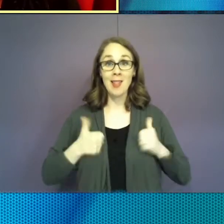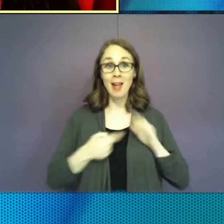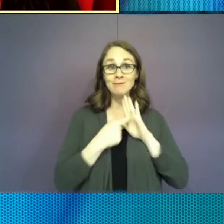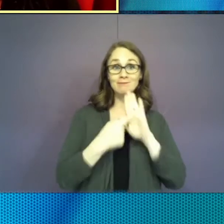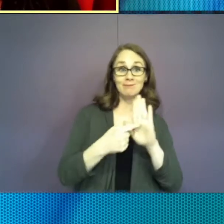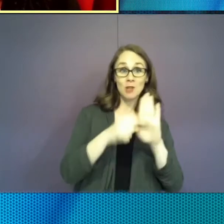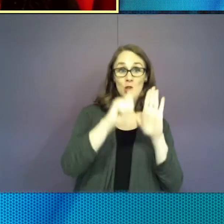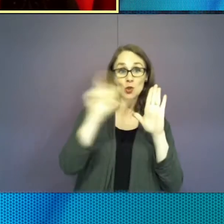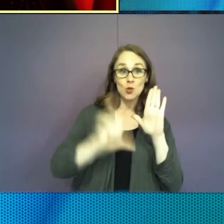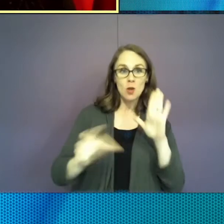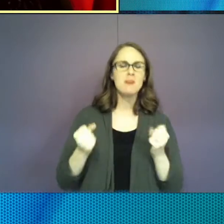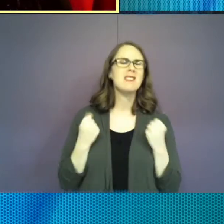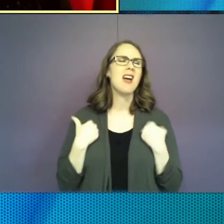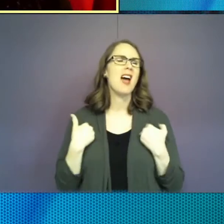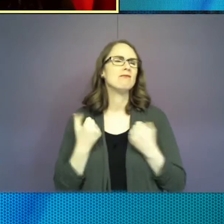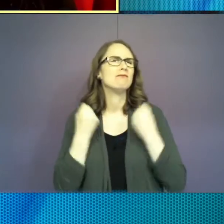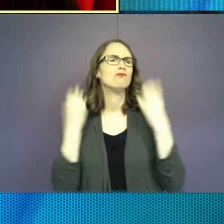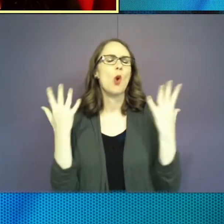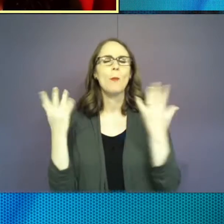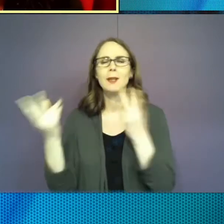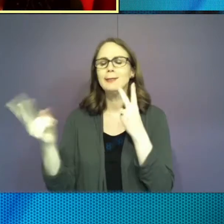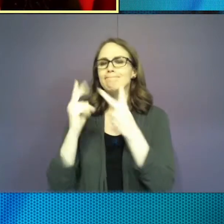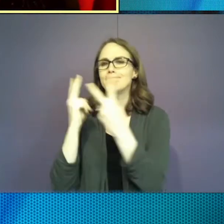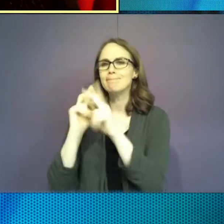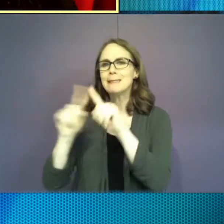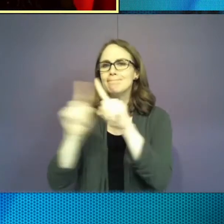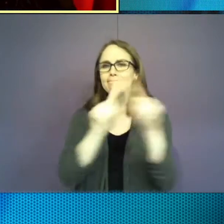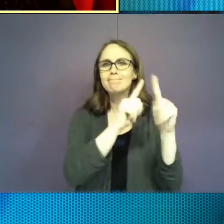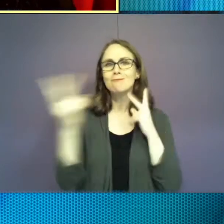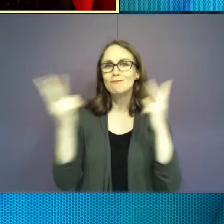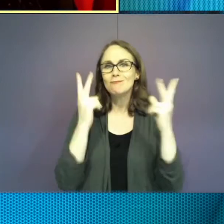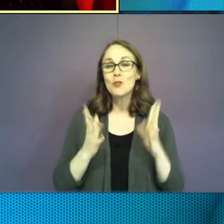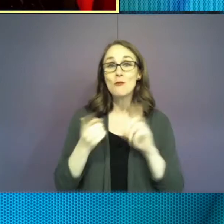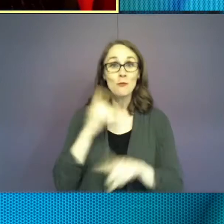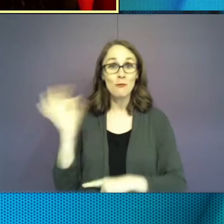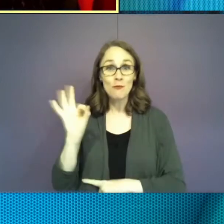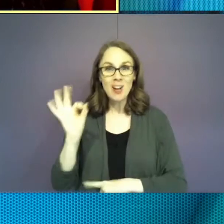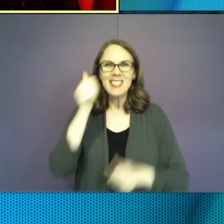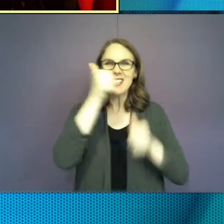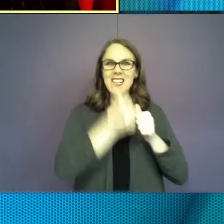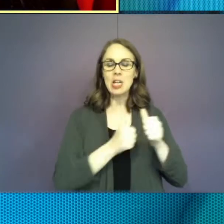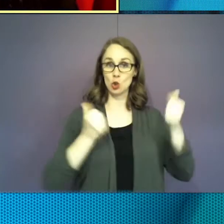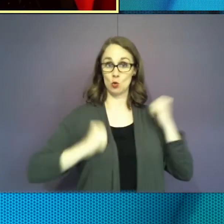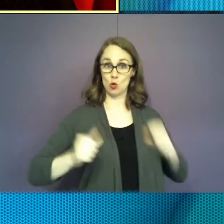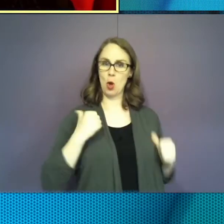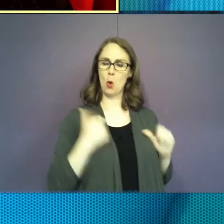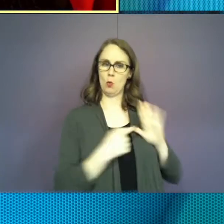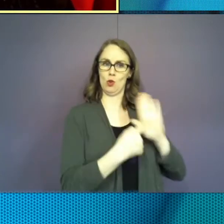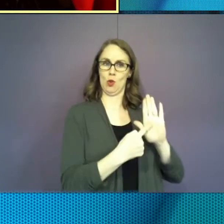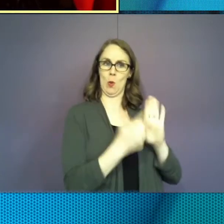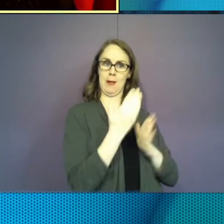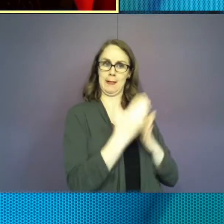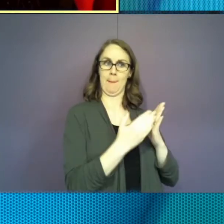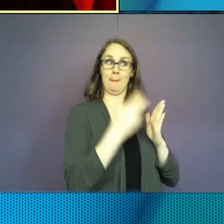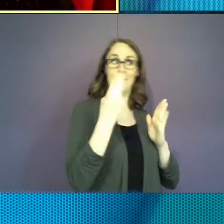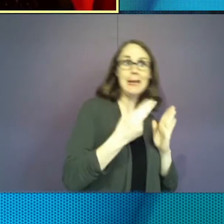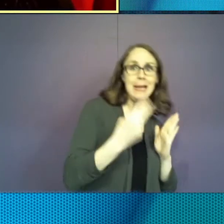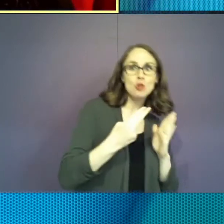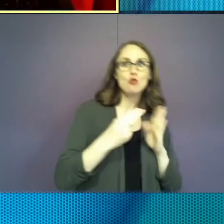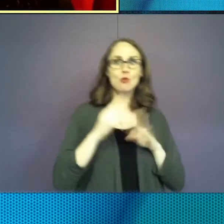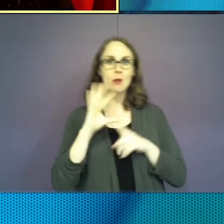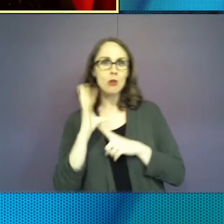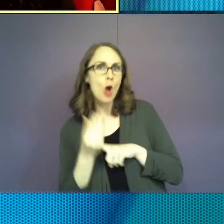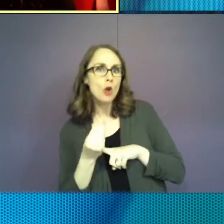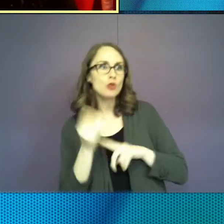lots of guests from the Frederick community. And during each installment, we're highlighting some of Frederick's not only history, but the culture,